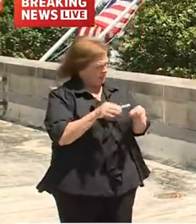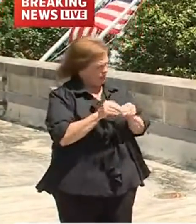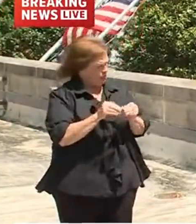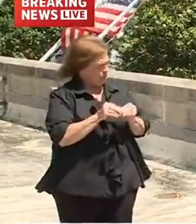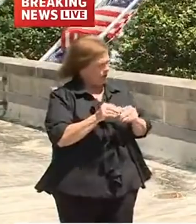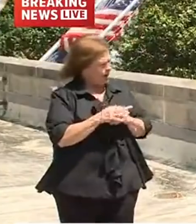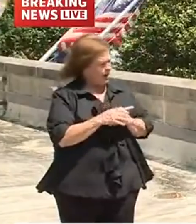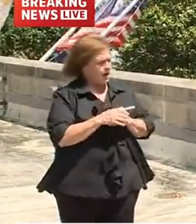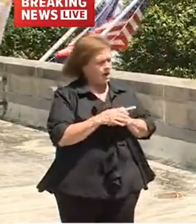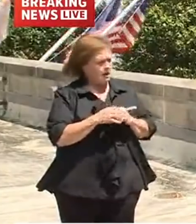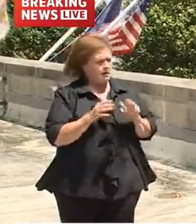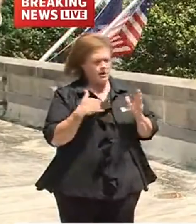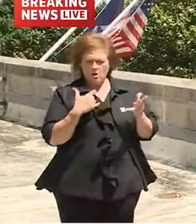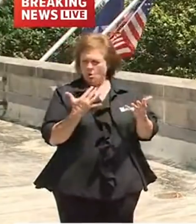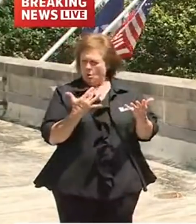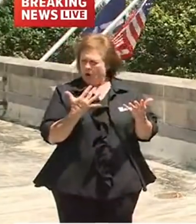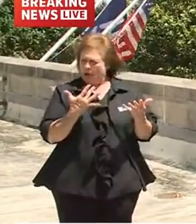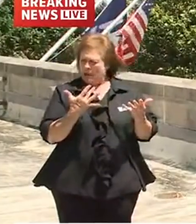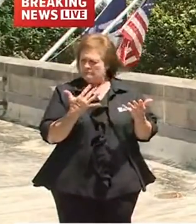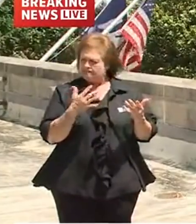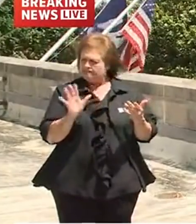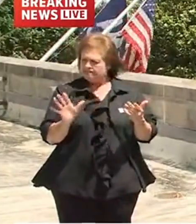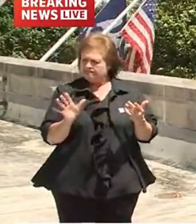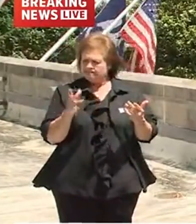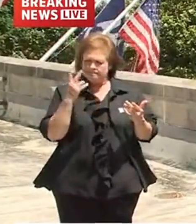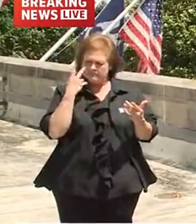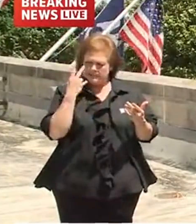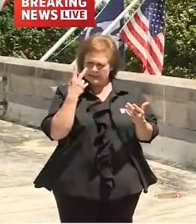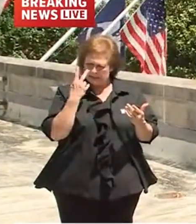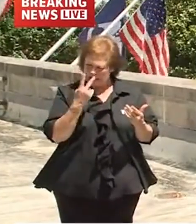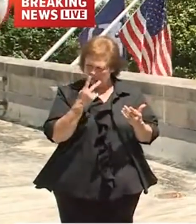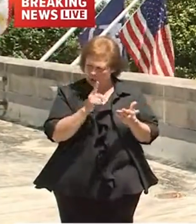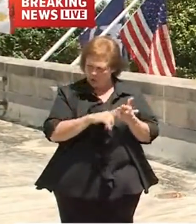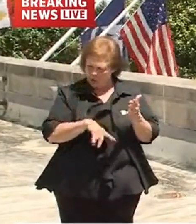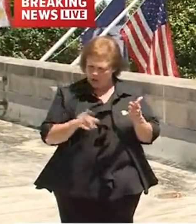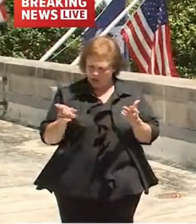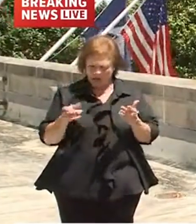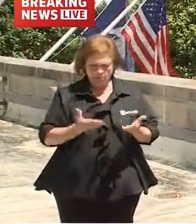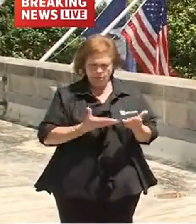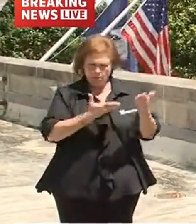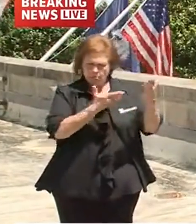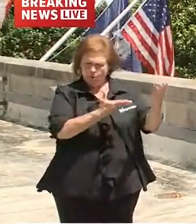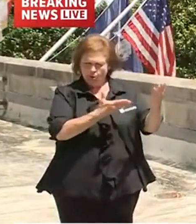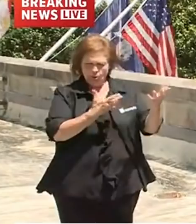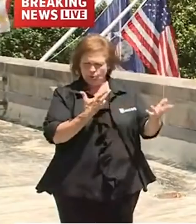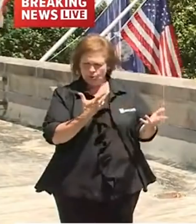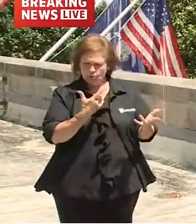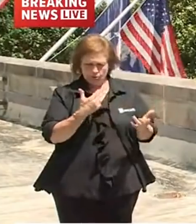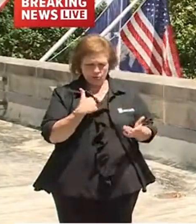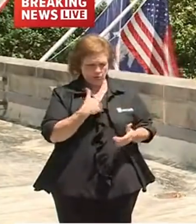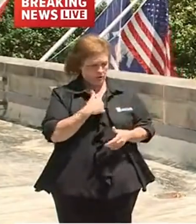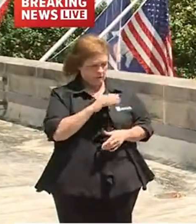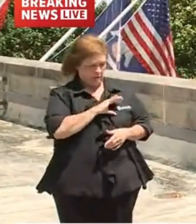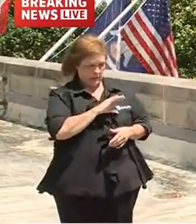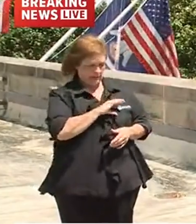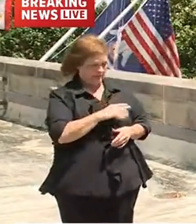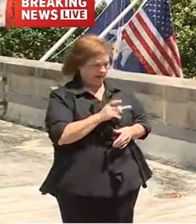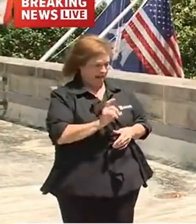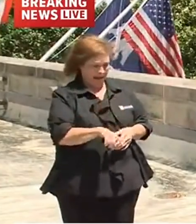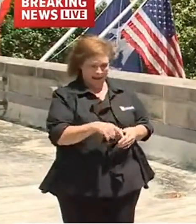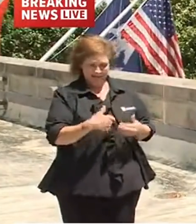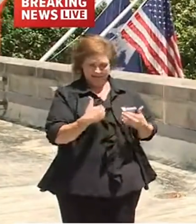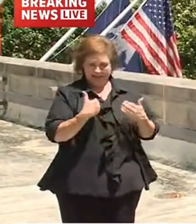I mean, I would like to wait and see what is stated in that proposal. We as a law enforcement agency, we have to have